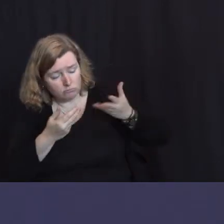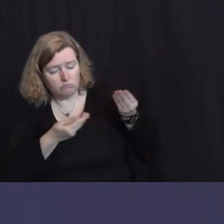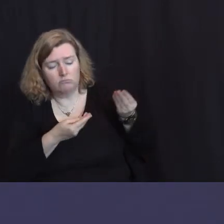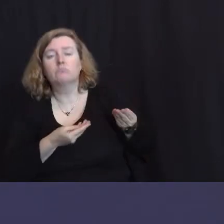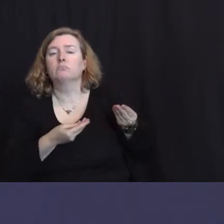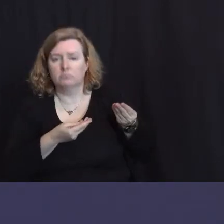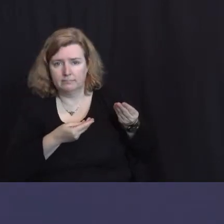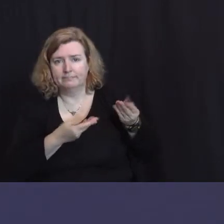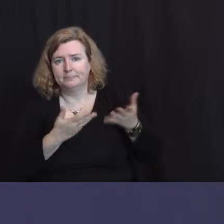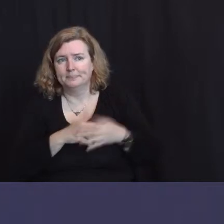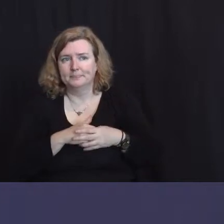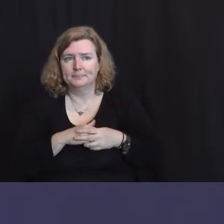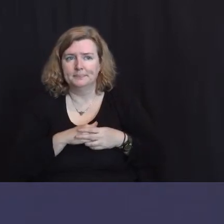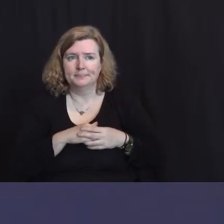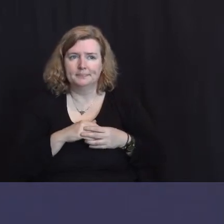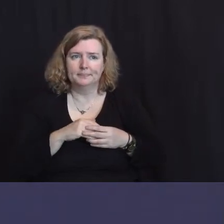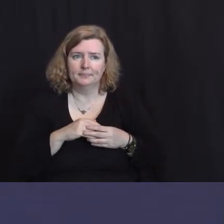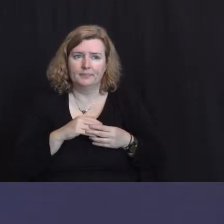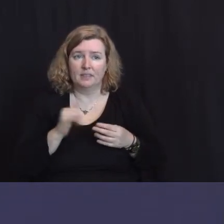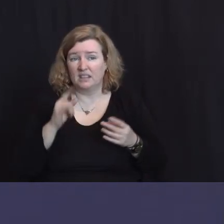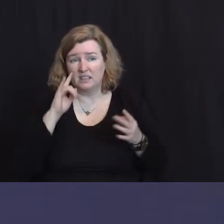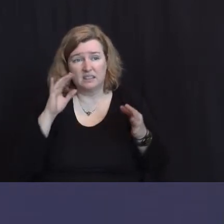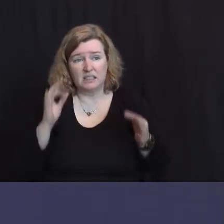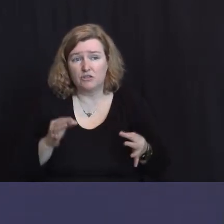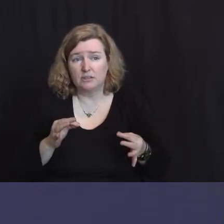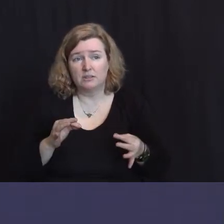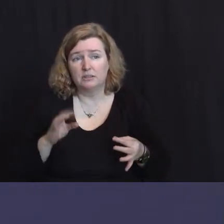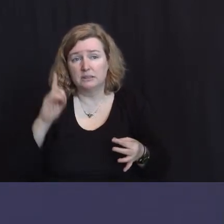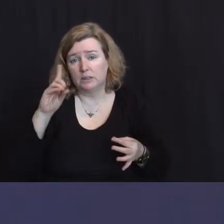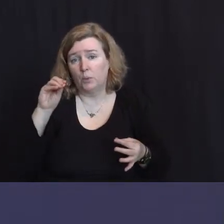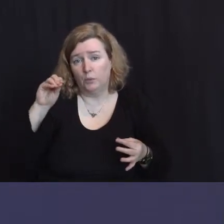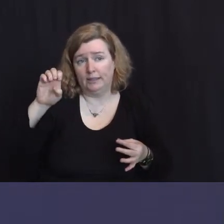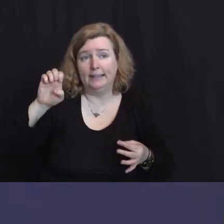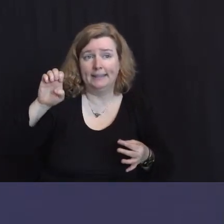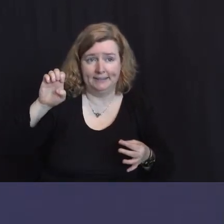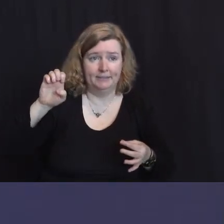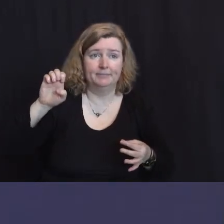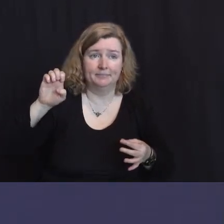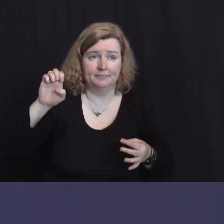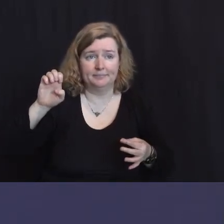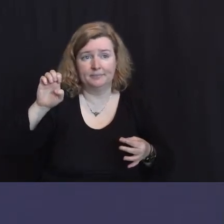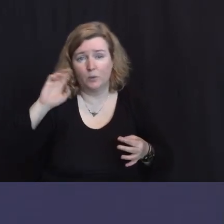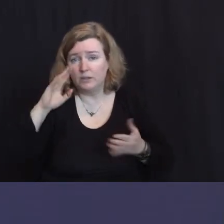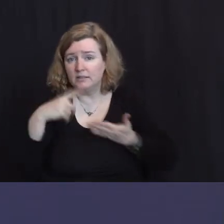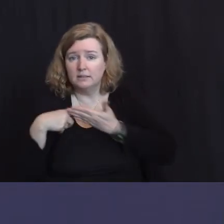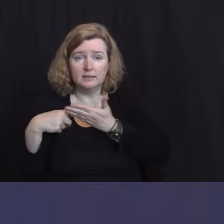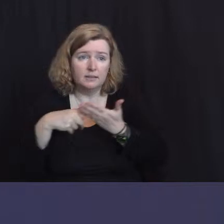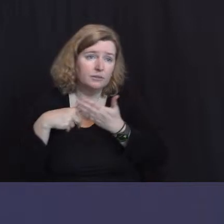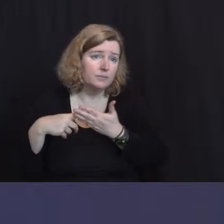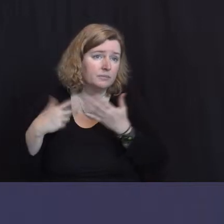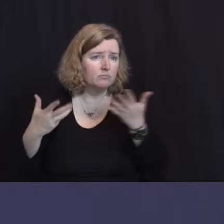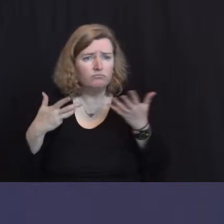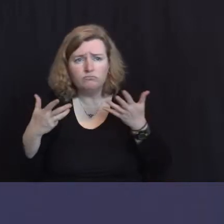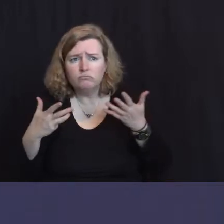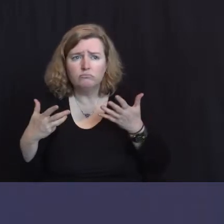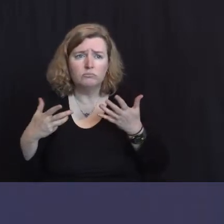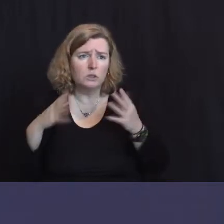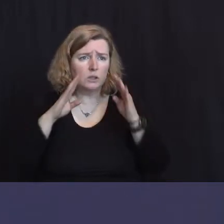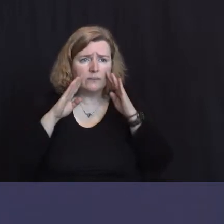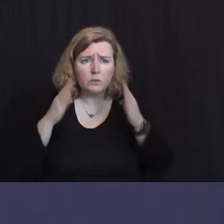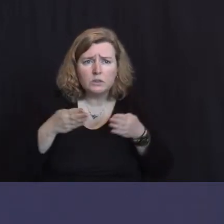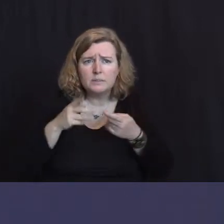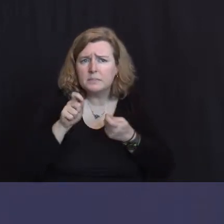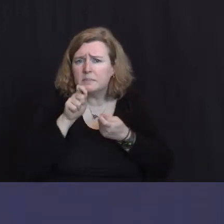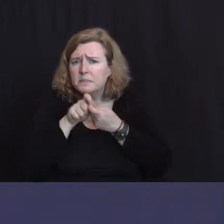that Department of Education will likely have guidance, but those are going to be district specific in many